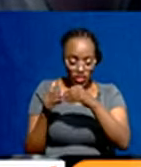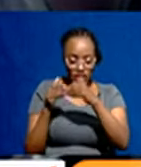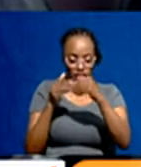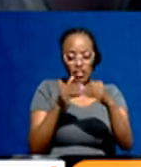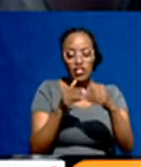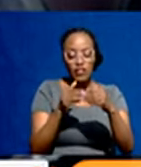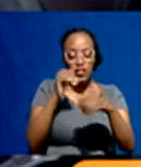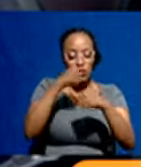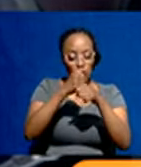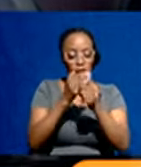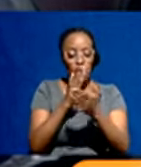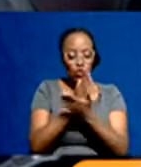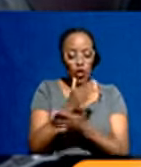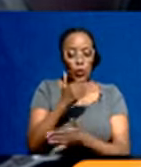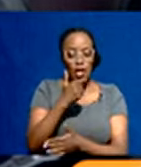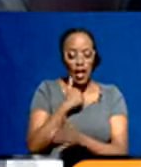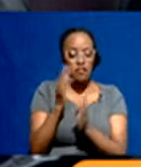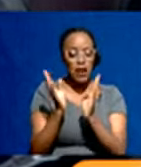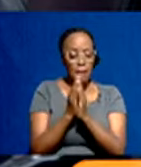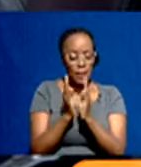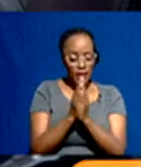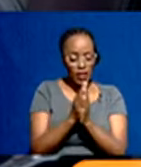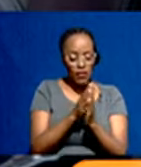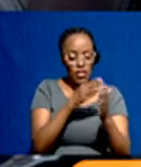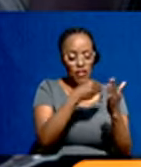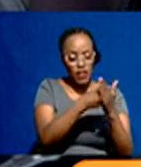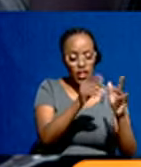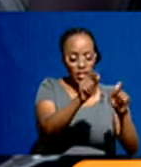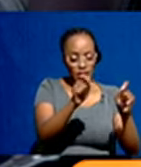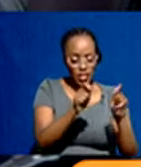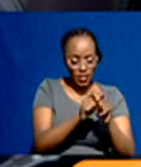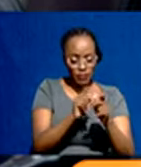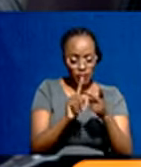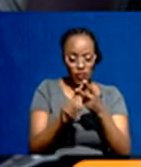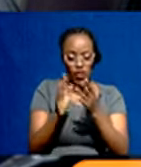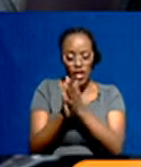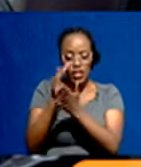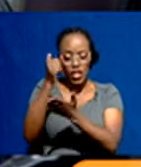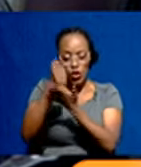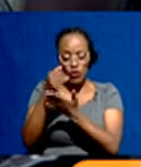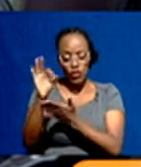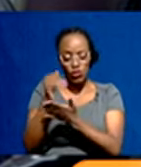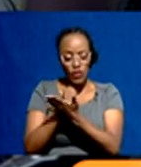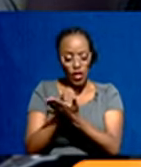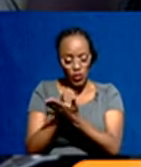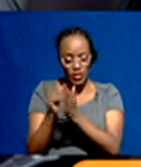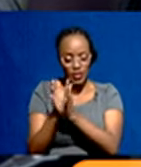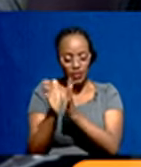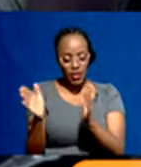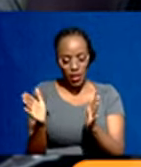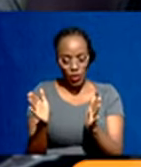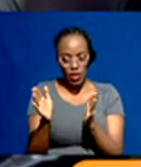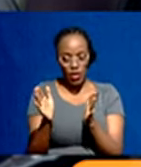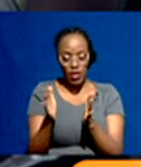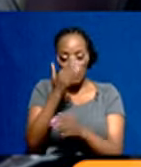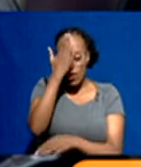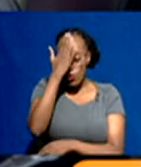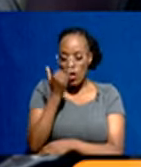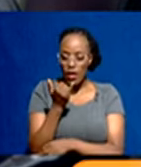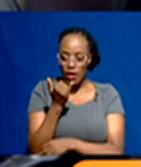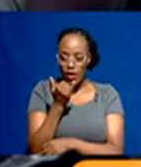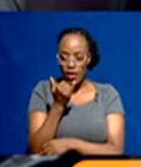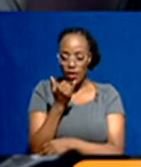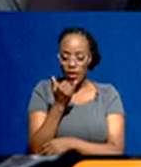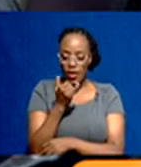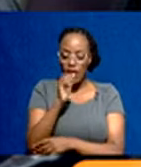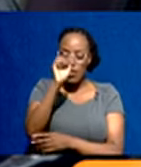and ensure that there is a meeting between your finance team and the Office of the Auditor General so that